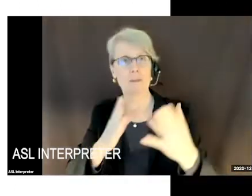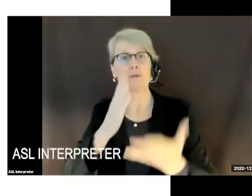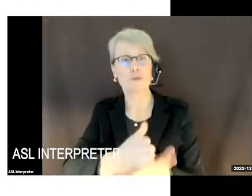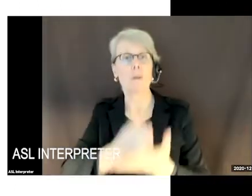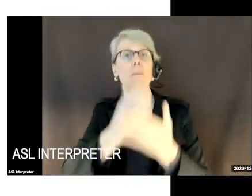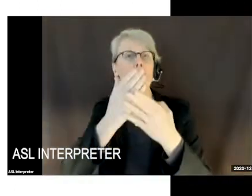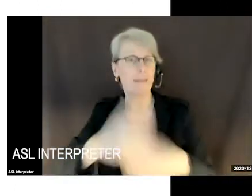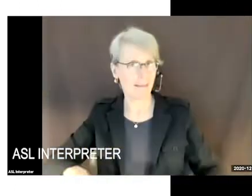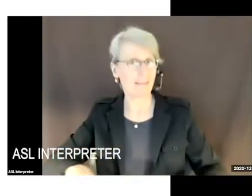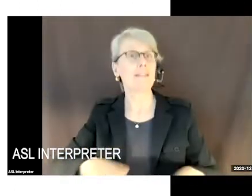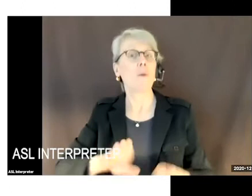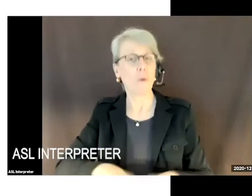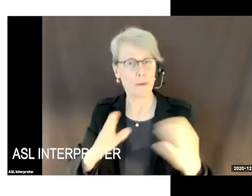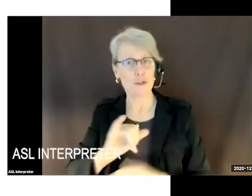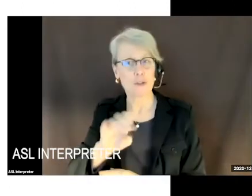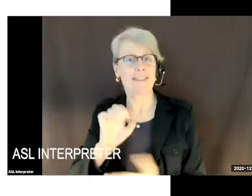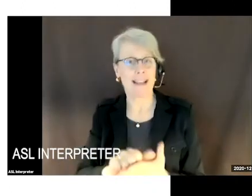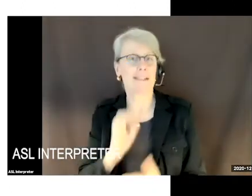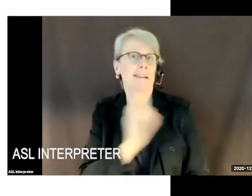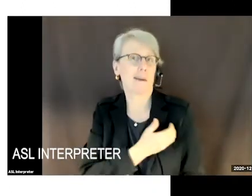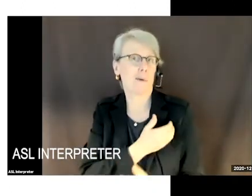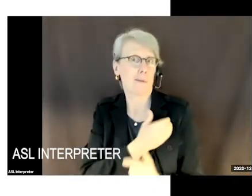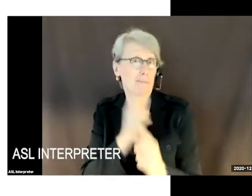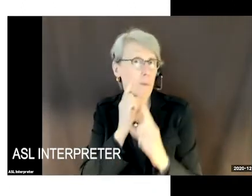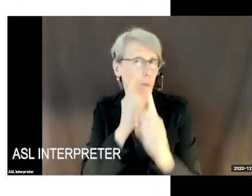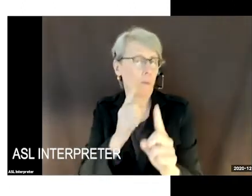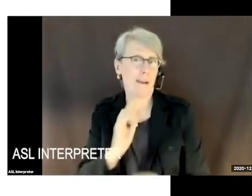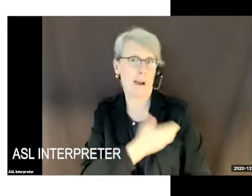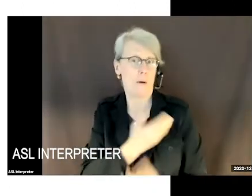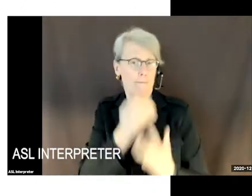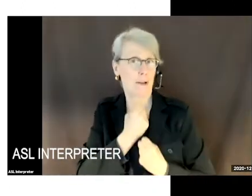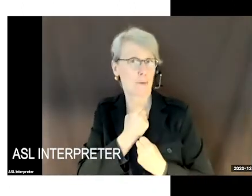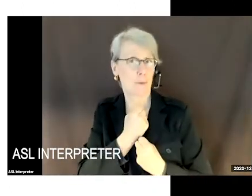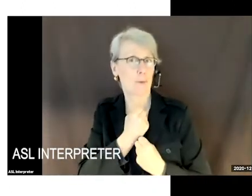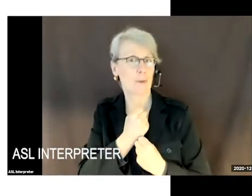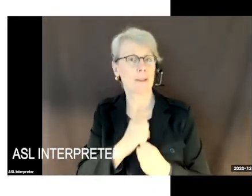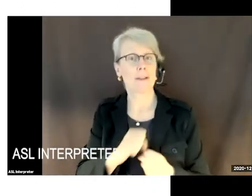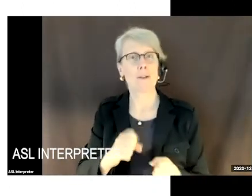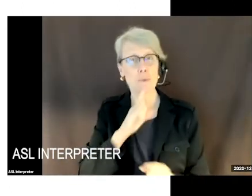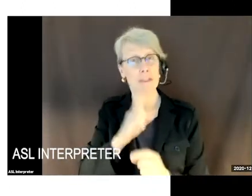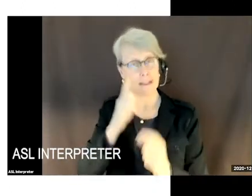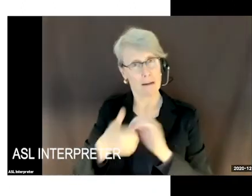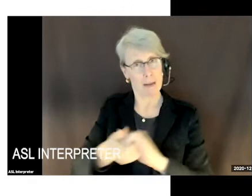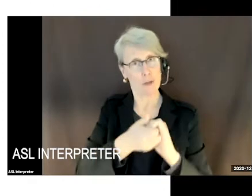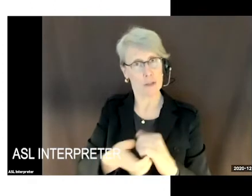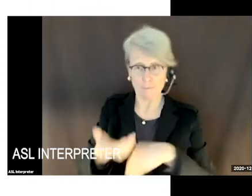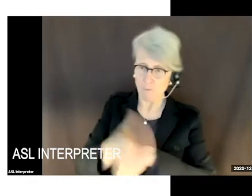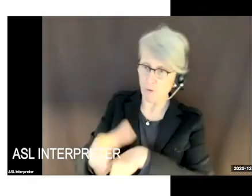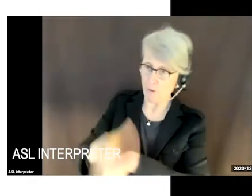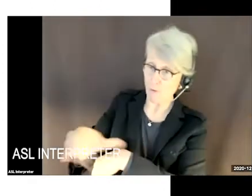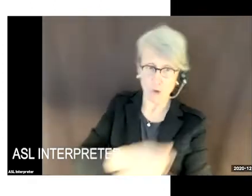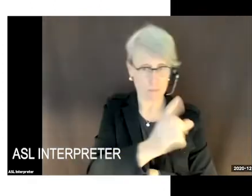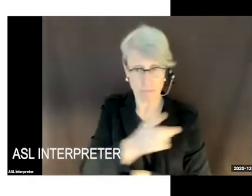work. So I think the essence of the kind of collaboration I'm talking about is not about getting people to do things, but working together in a